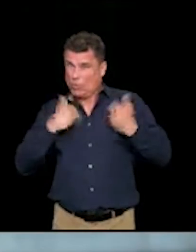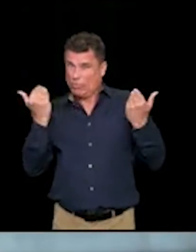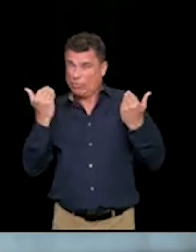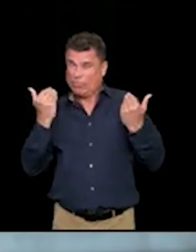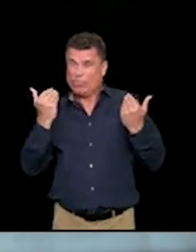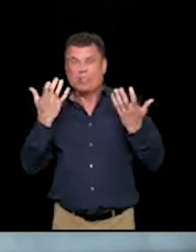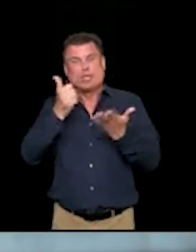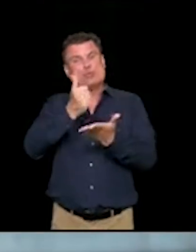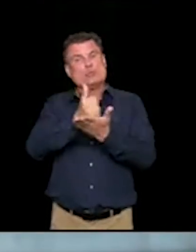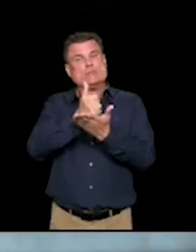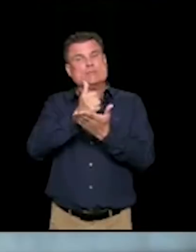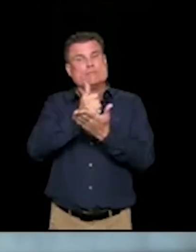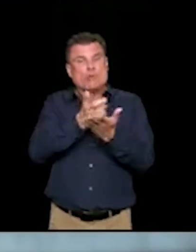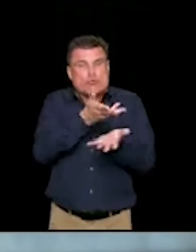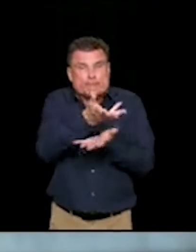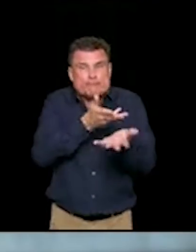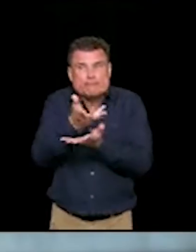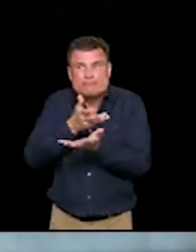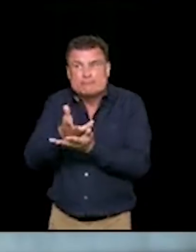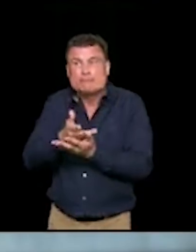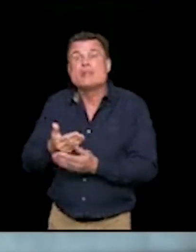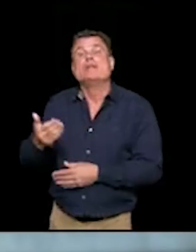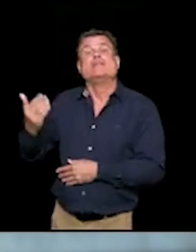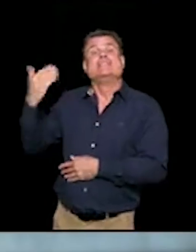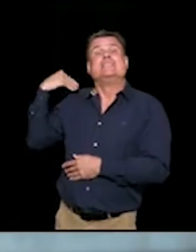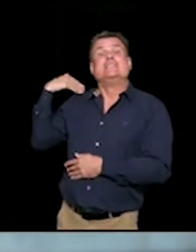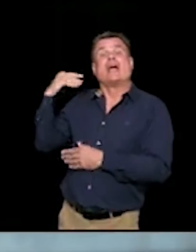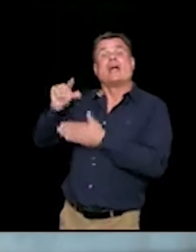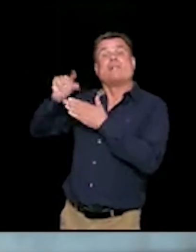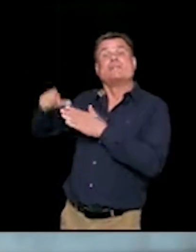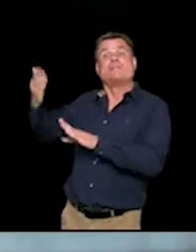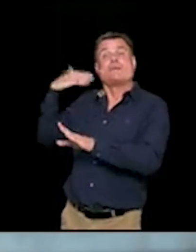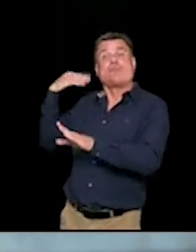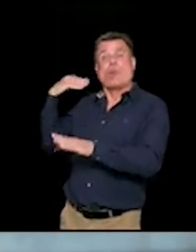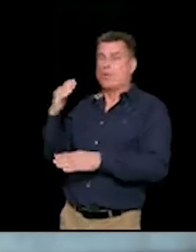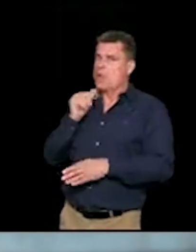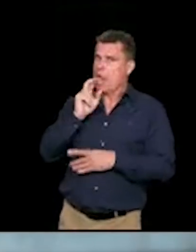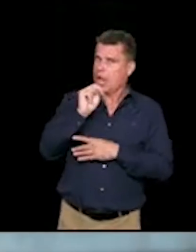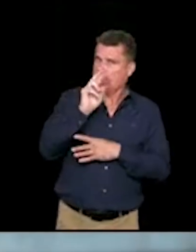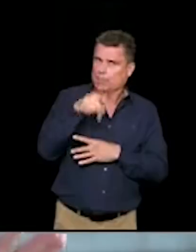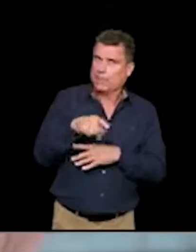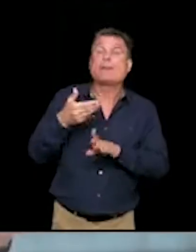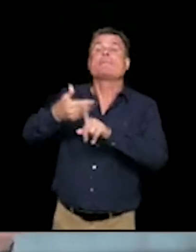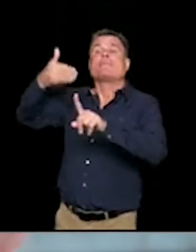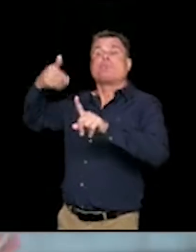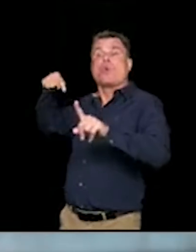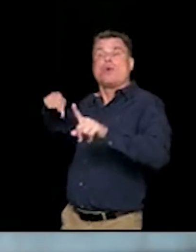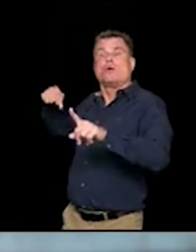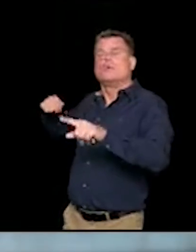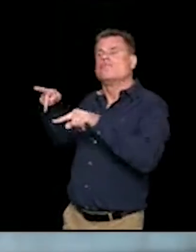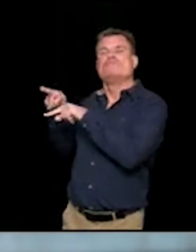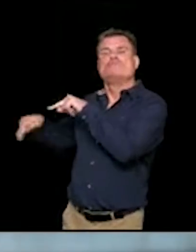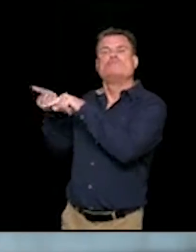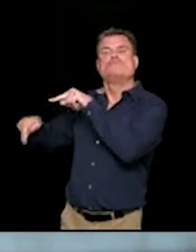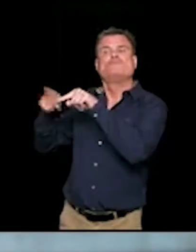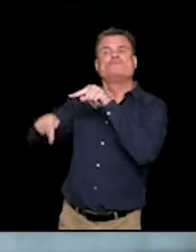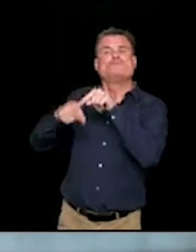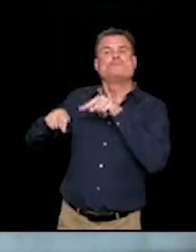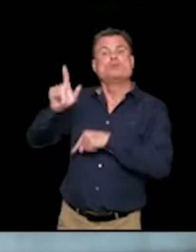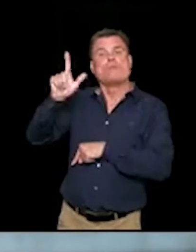previous government, the number of youth treatment beds actually went down by 25% at a time when overdose deaths were going